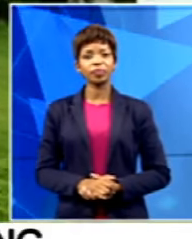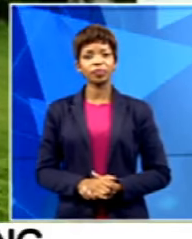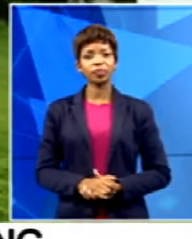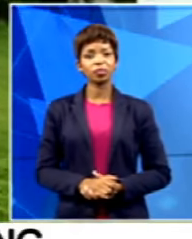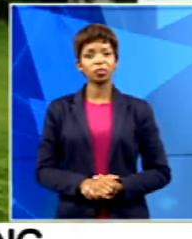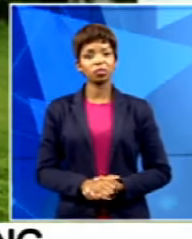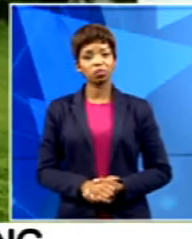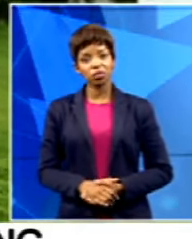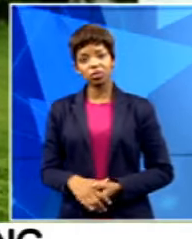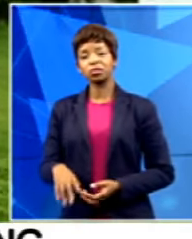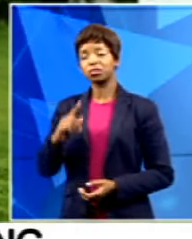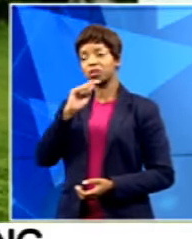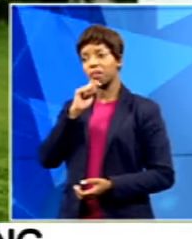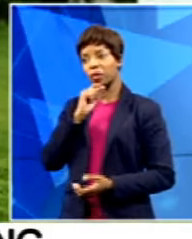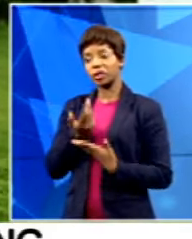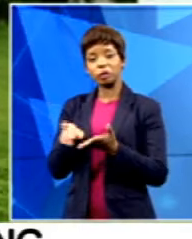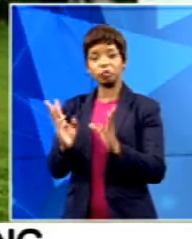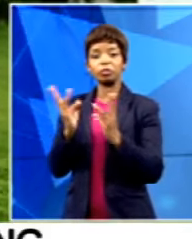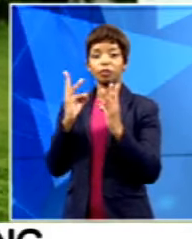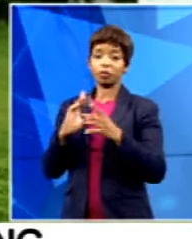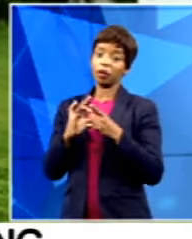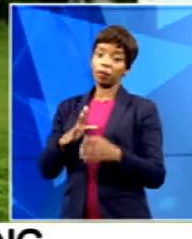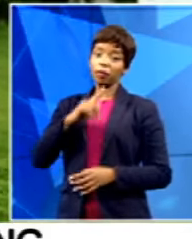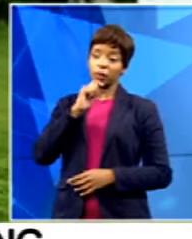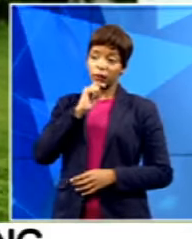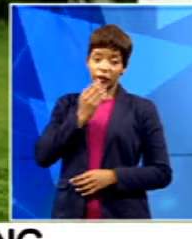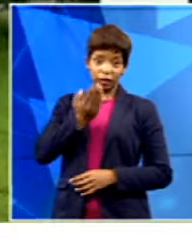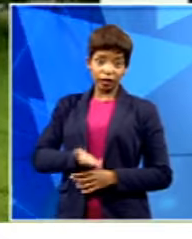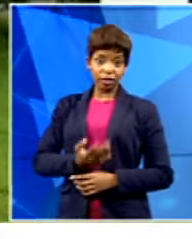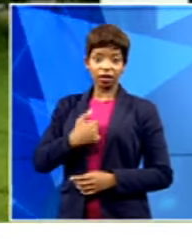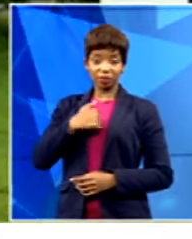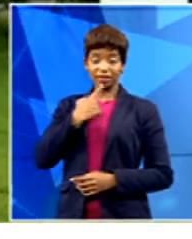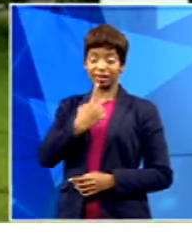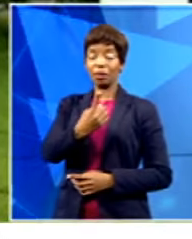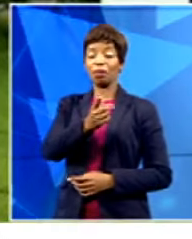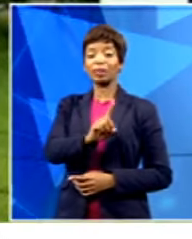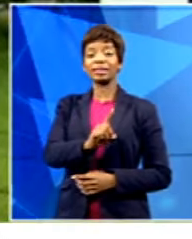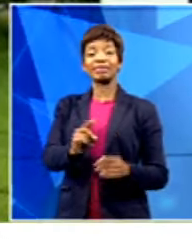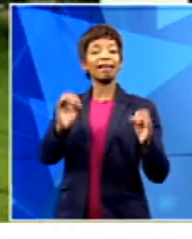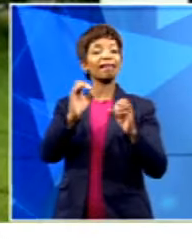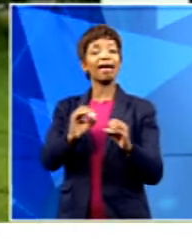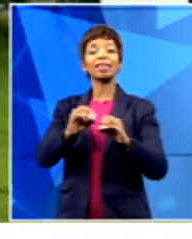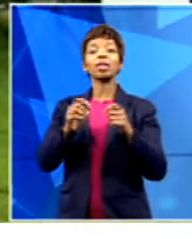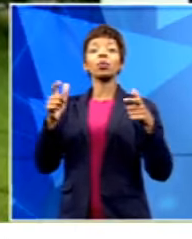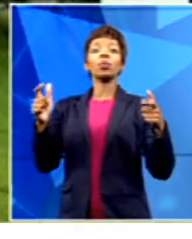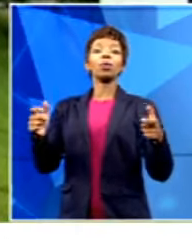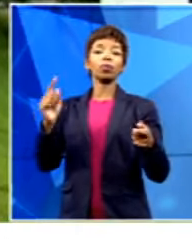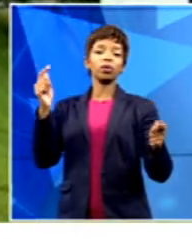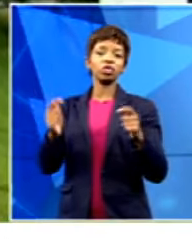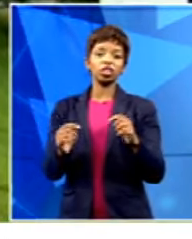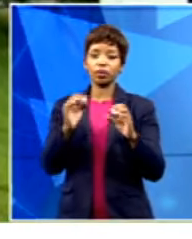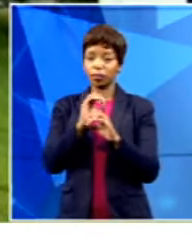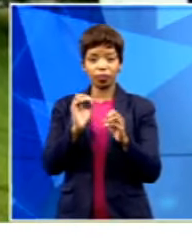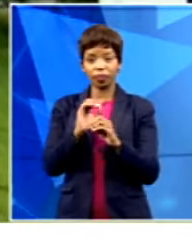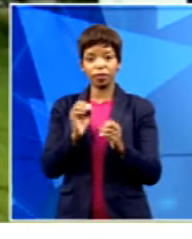Well, Leanne, good morning to you and morning to the viewers once again. Tell you what, there's nothing much that has changed from being told to move from Bosmont at